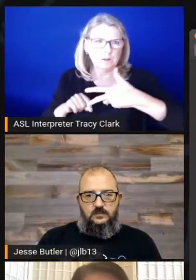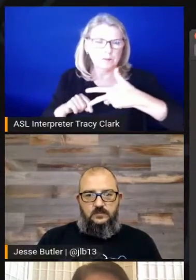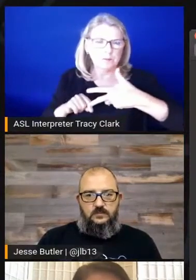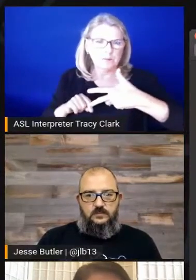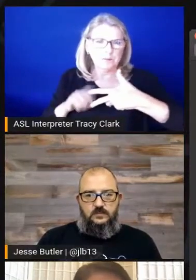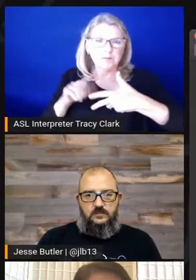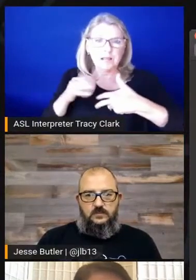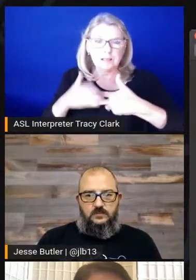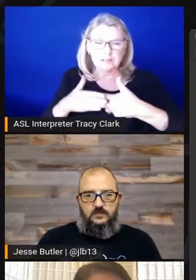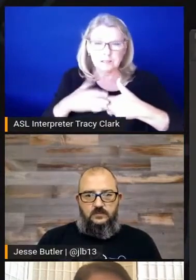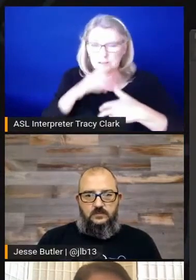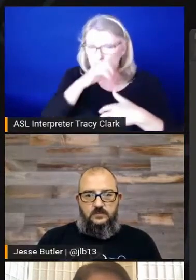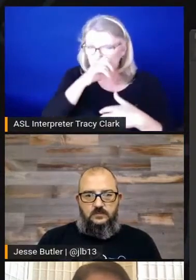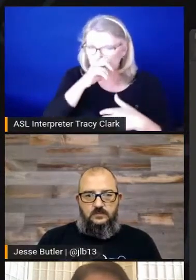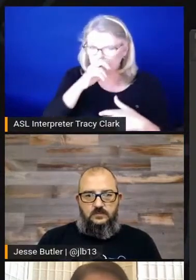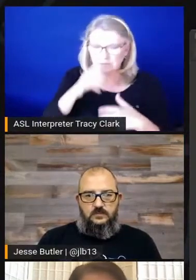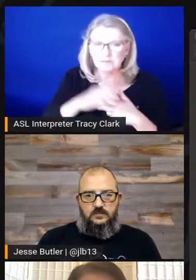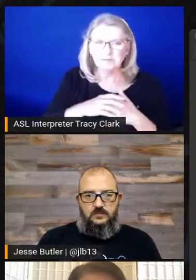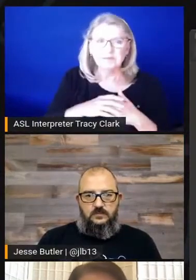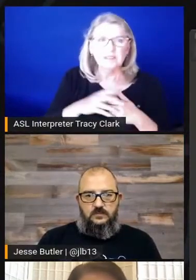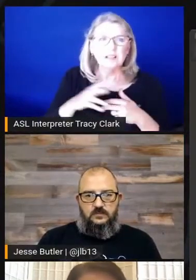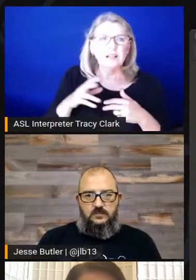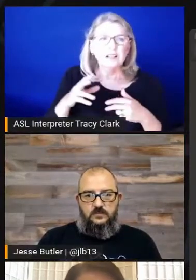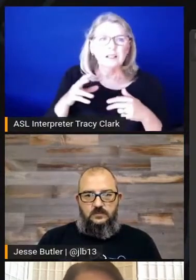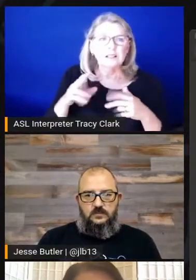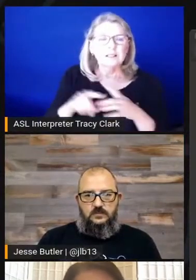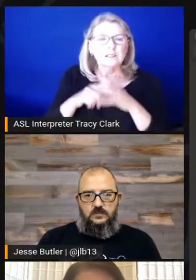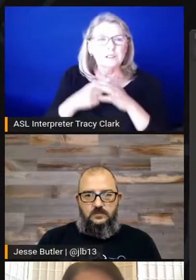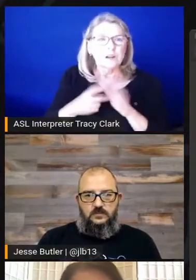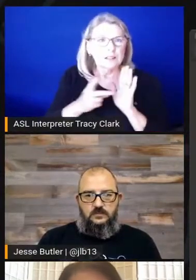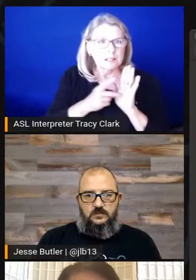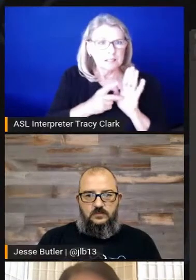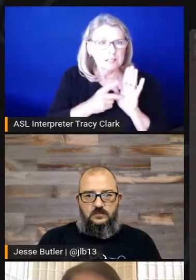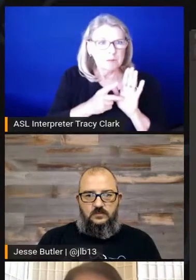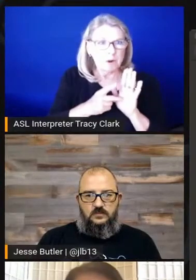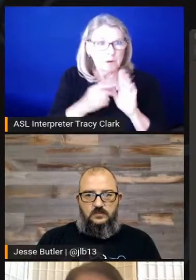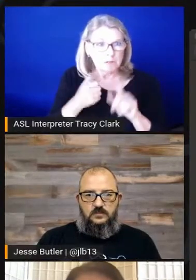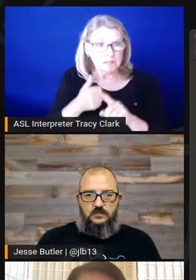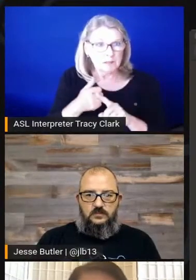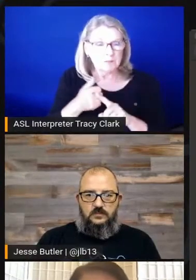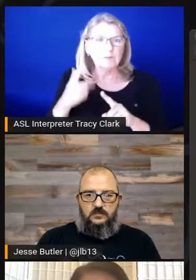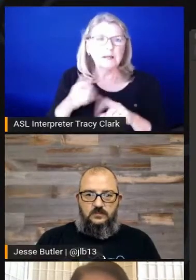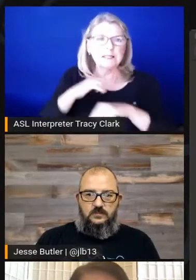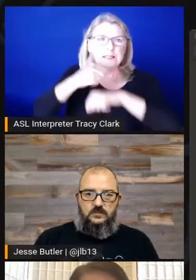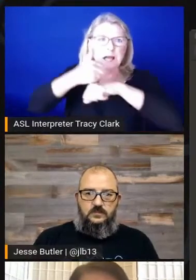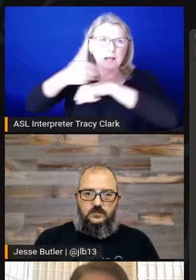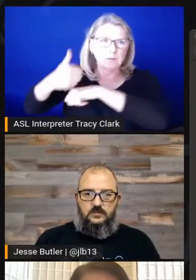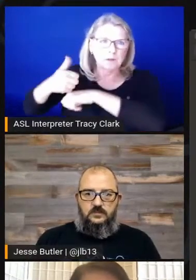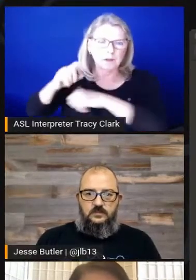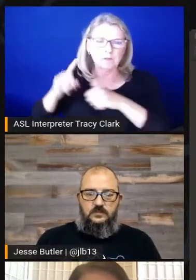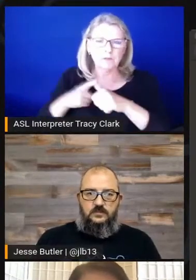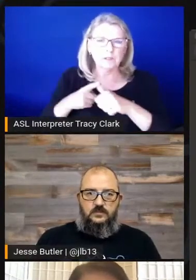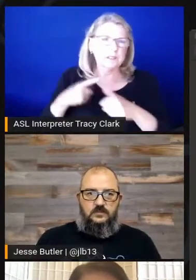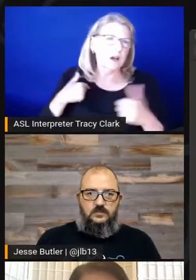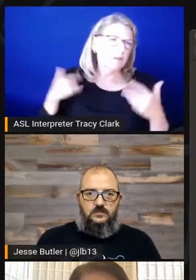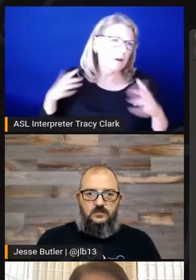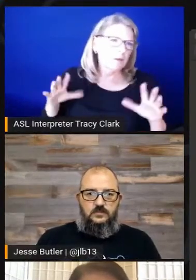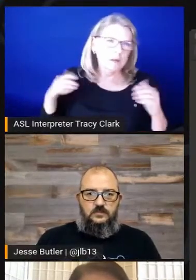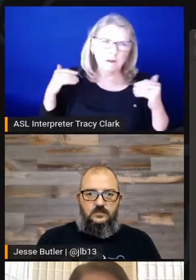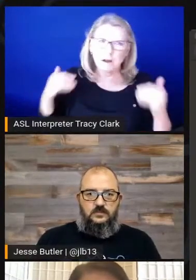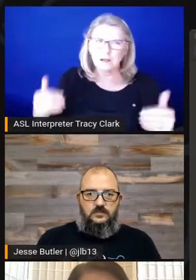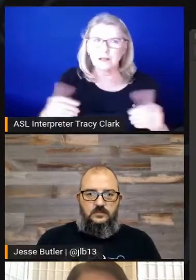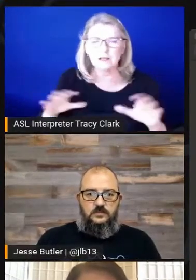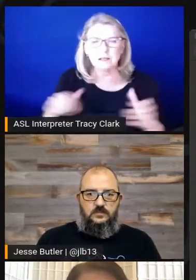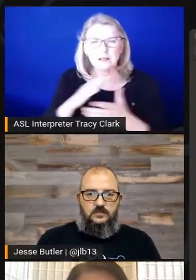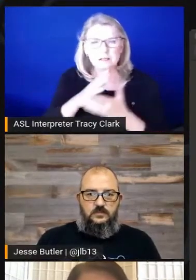And then to get into the demo itself, there's a bit of setup we need to do. I've already gone ahead and done some of it just because, in the interest